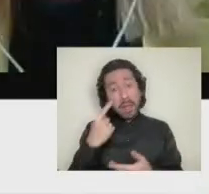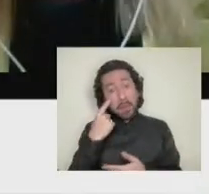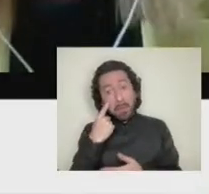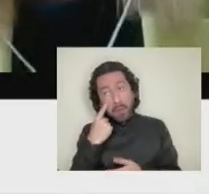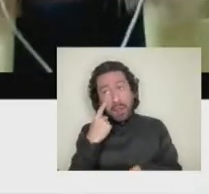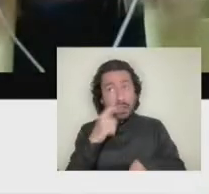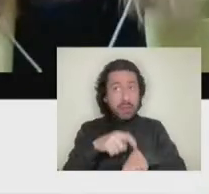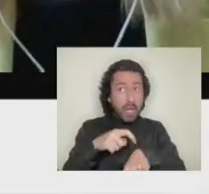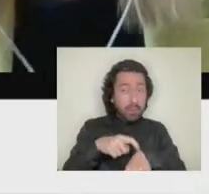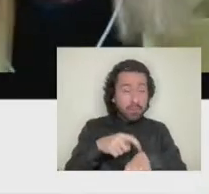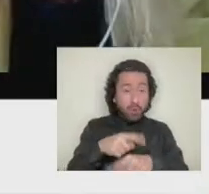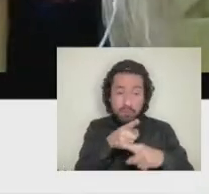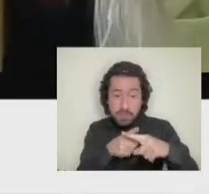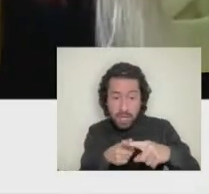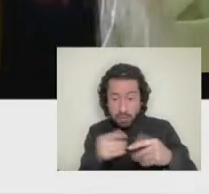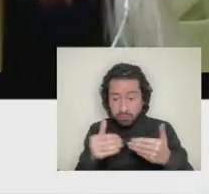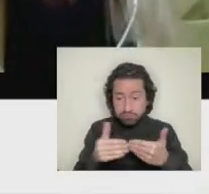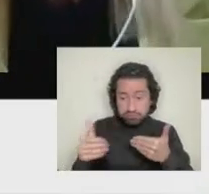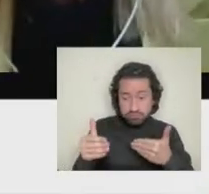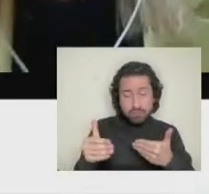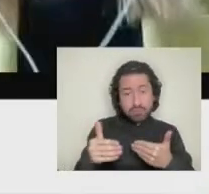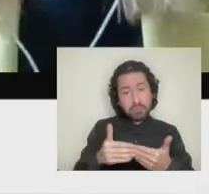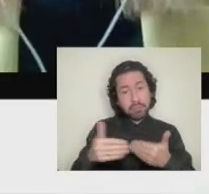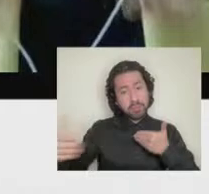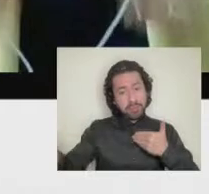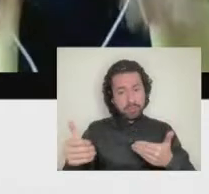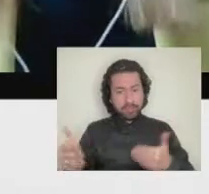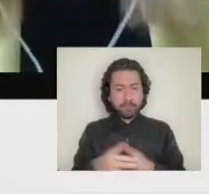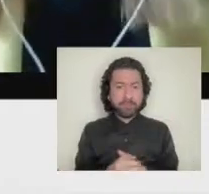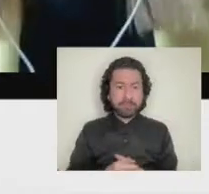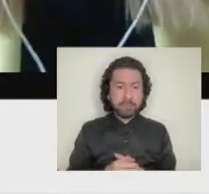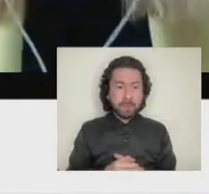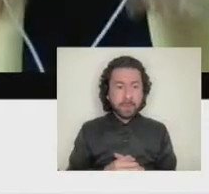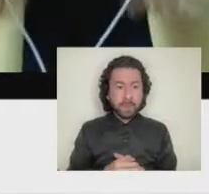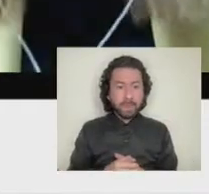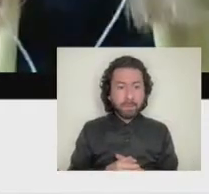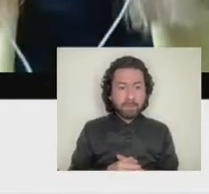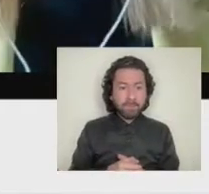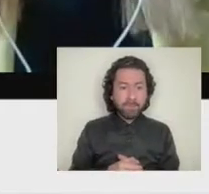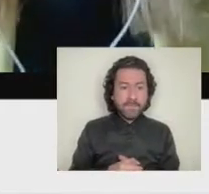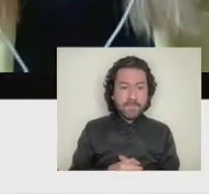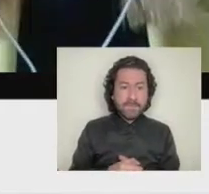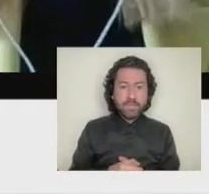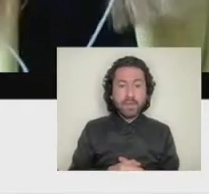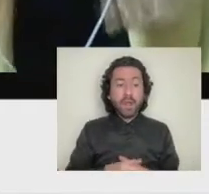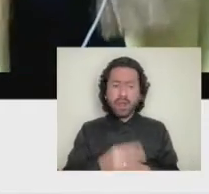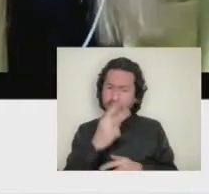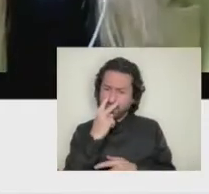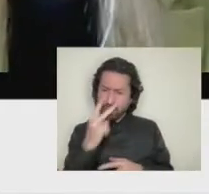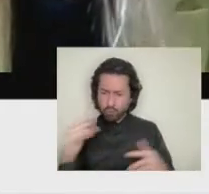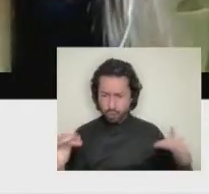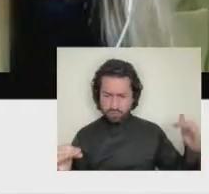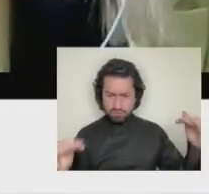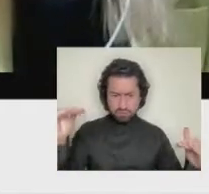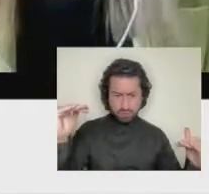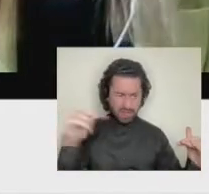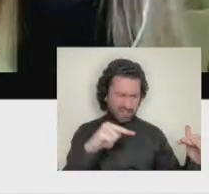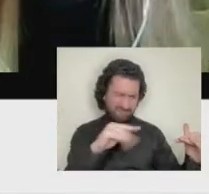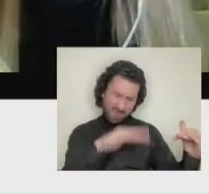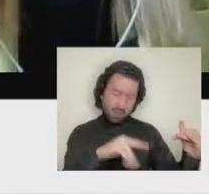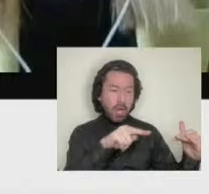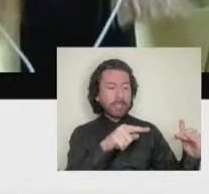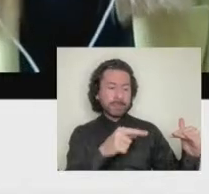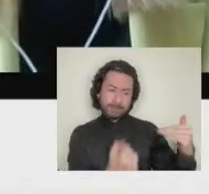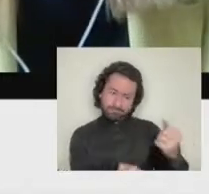term, to be obsessed for equality. That means give more